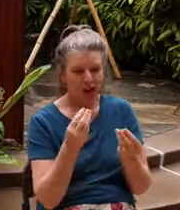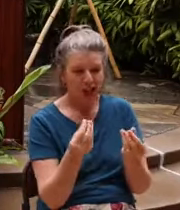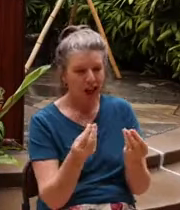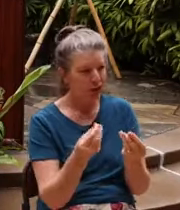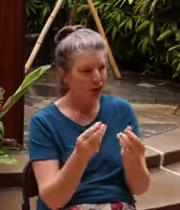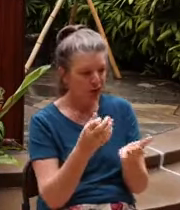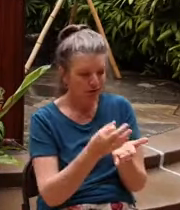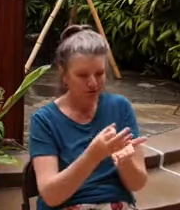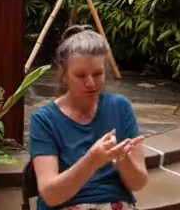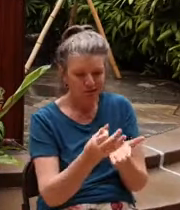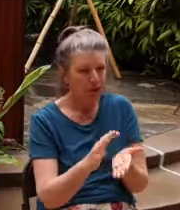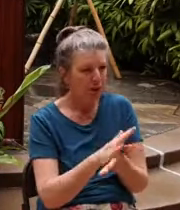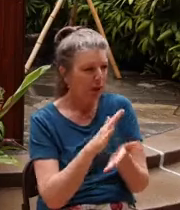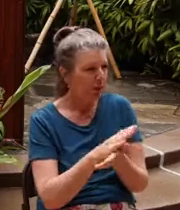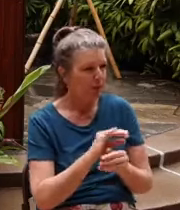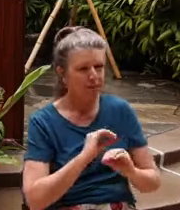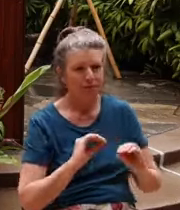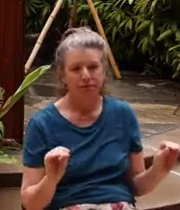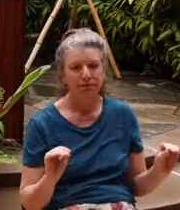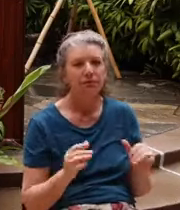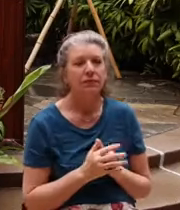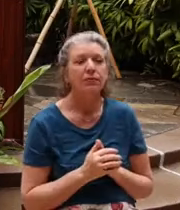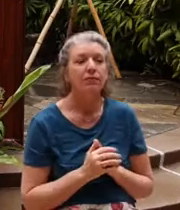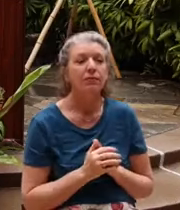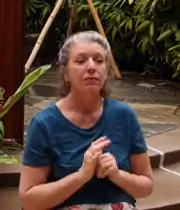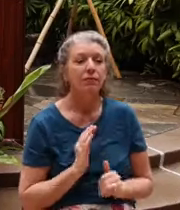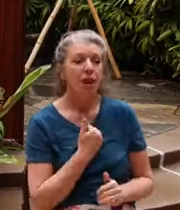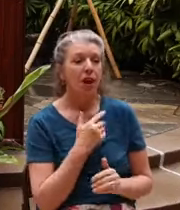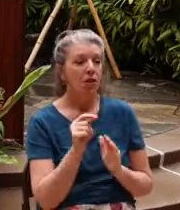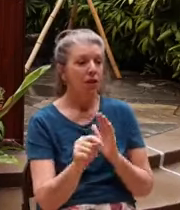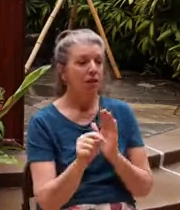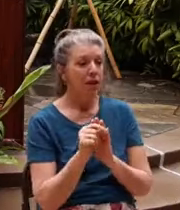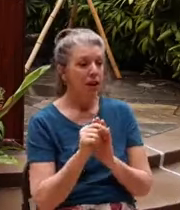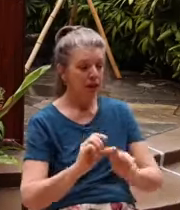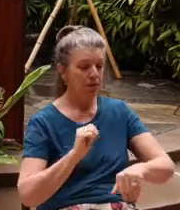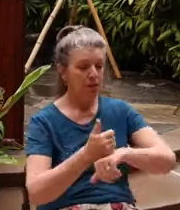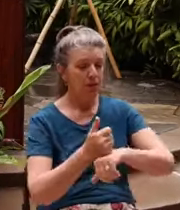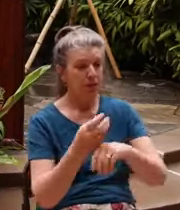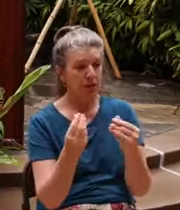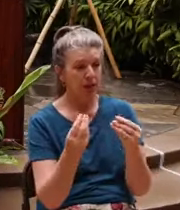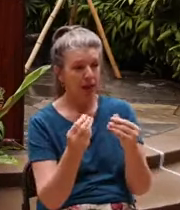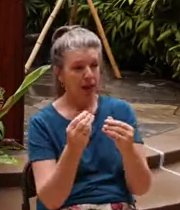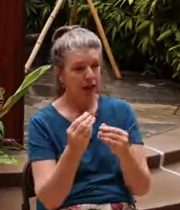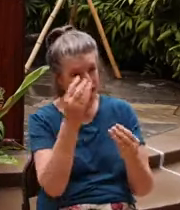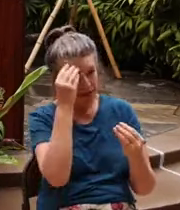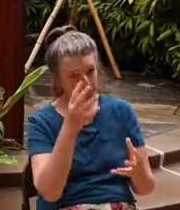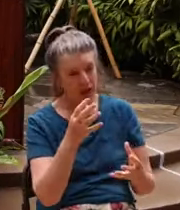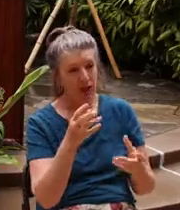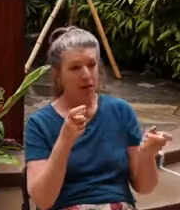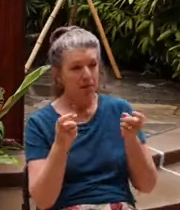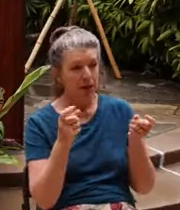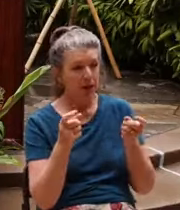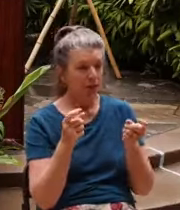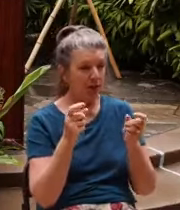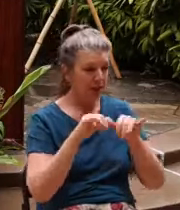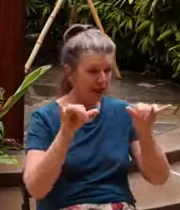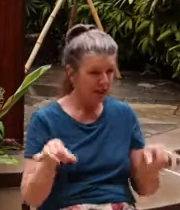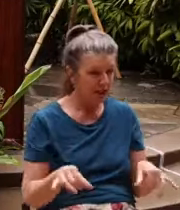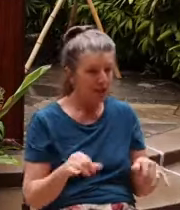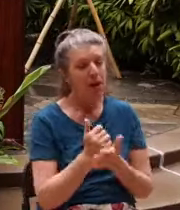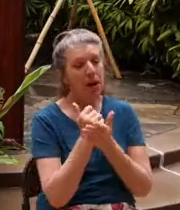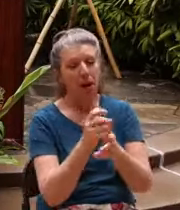paper passes. Our phased implementation of the land information management system helps